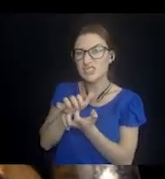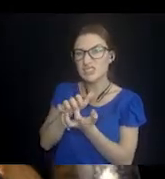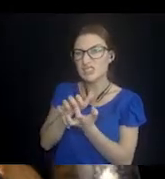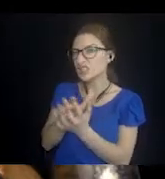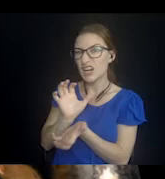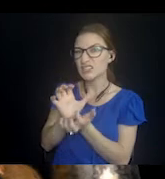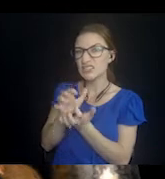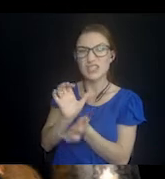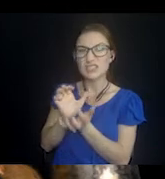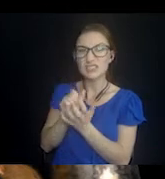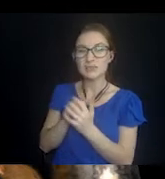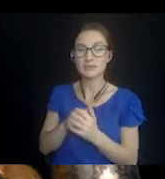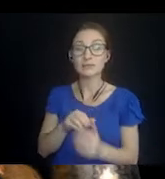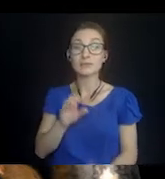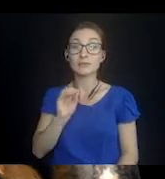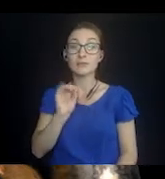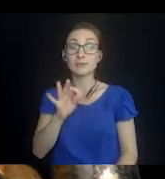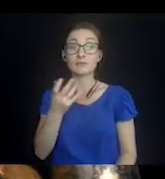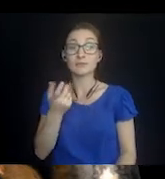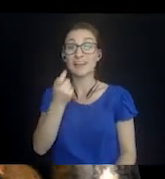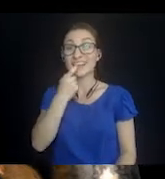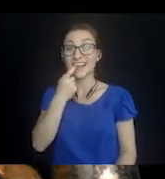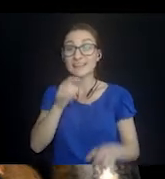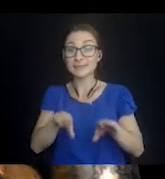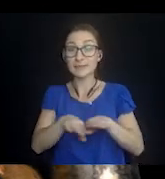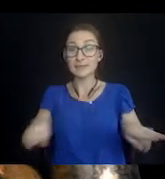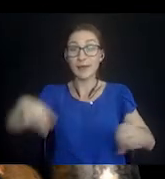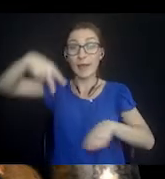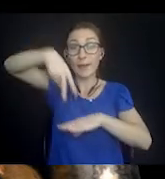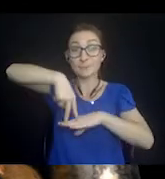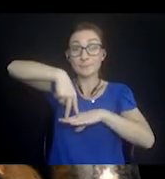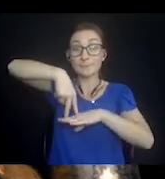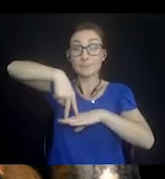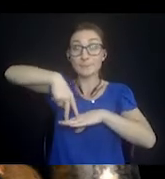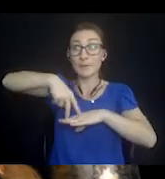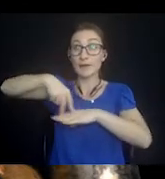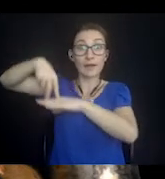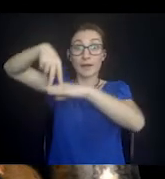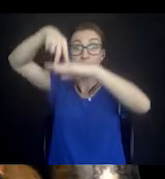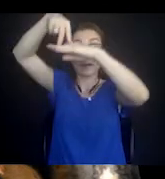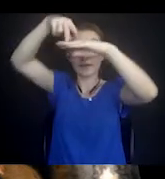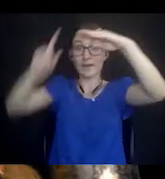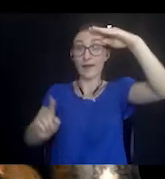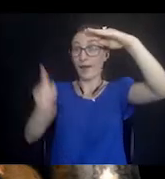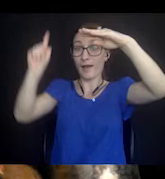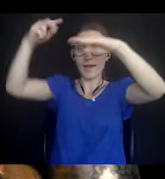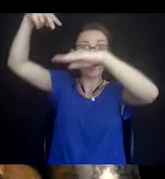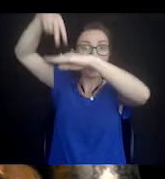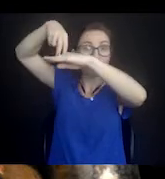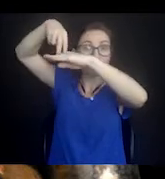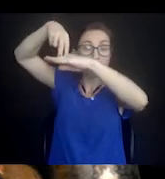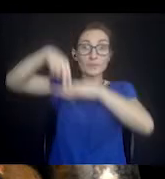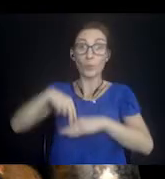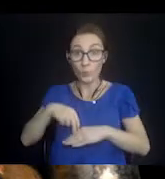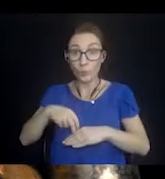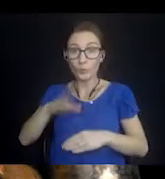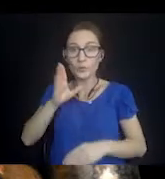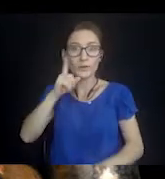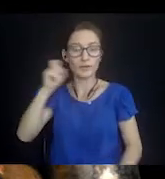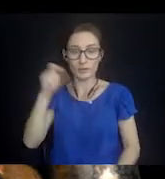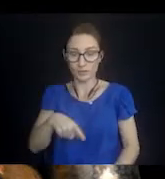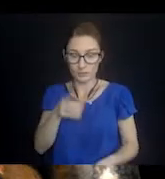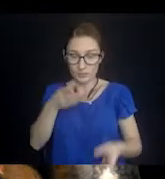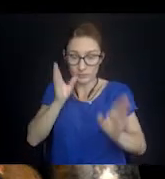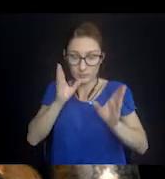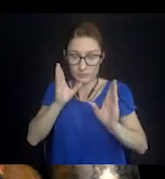dog growling at you that you're afraid of, that will grab your attention. If you're on some plexiglass and standing up on a height and you